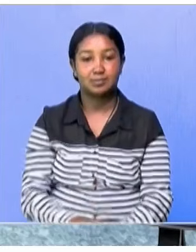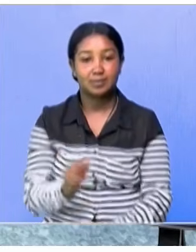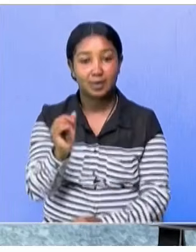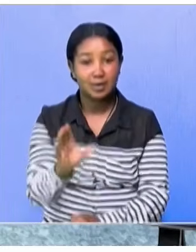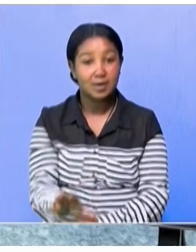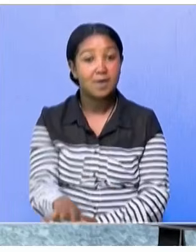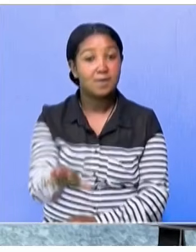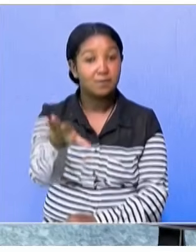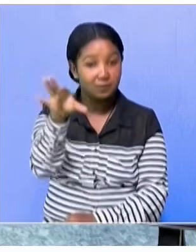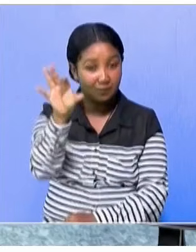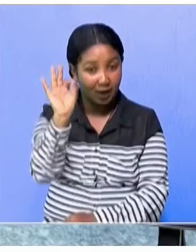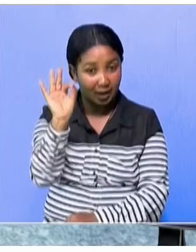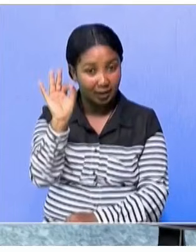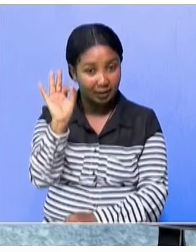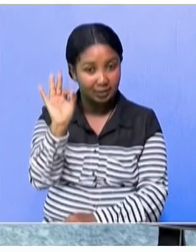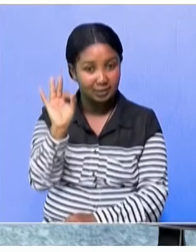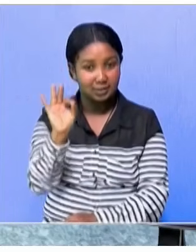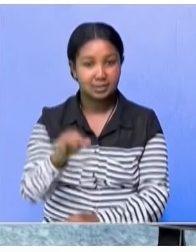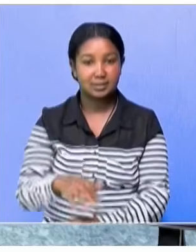fined